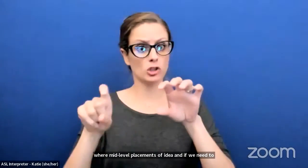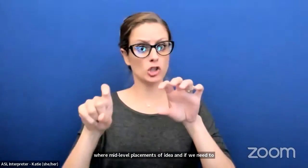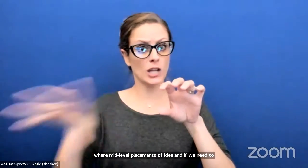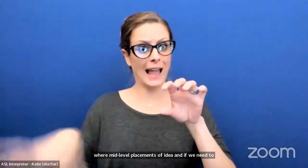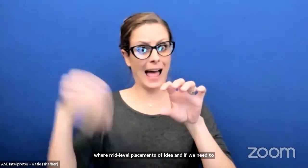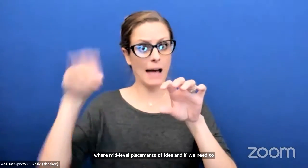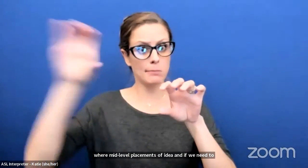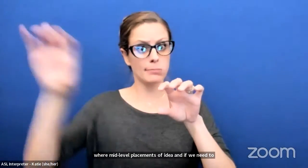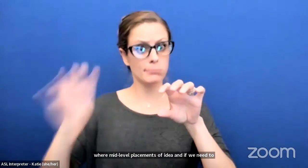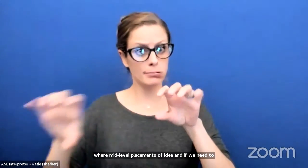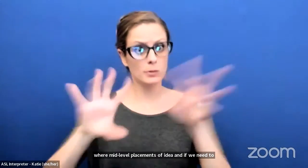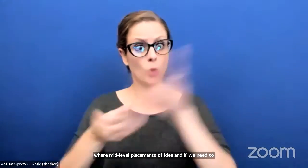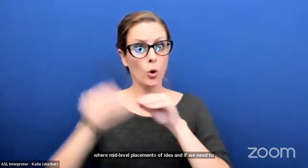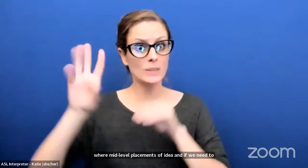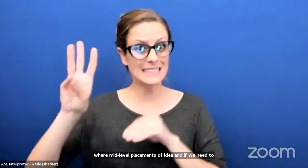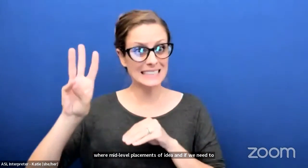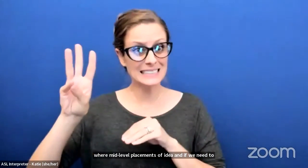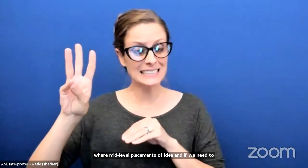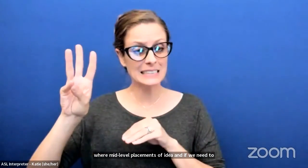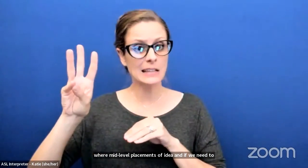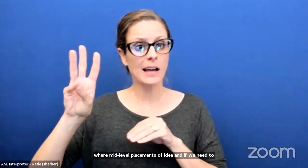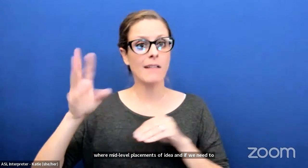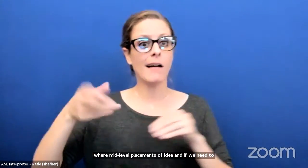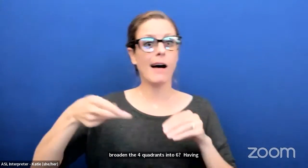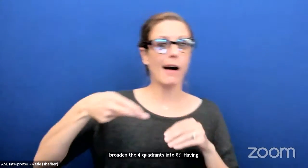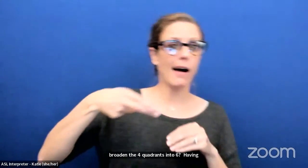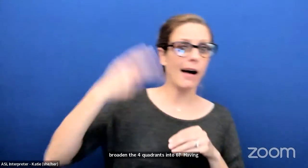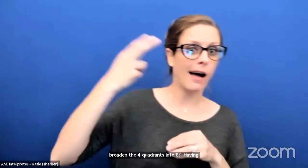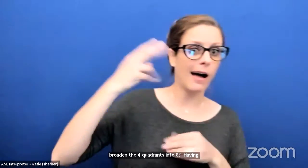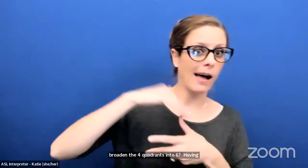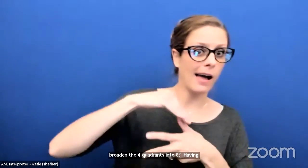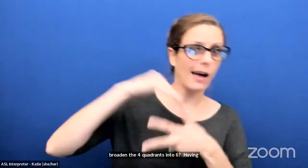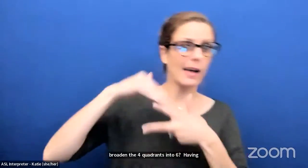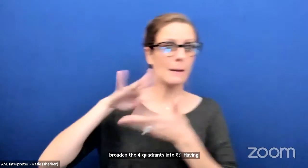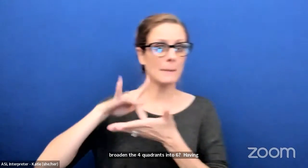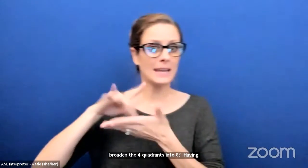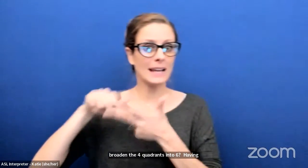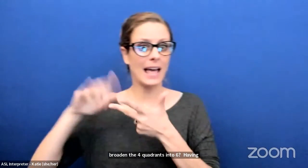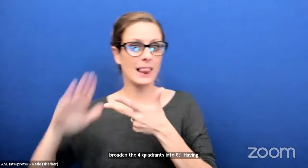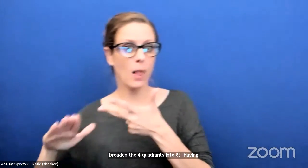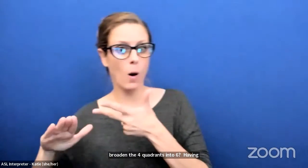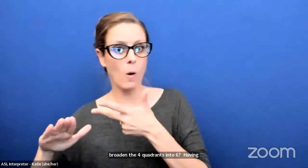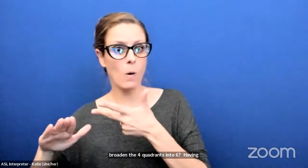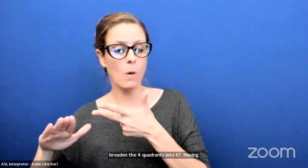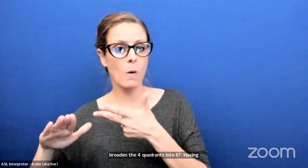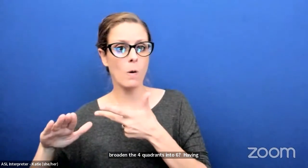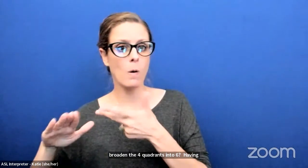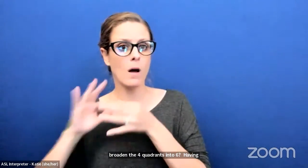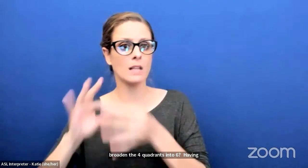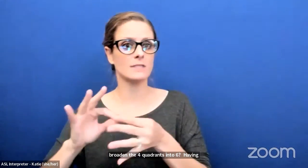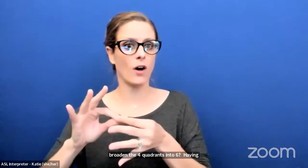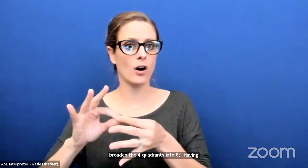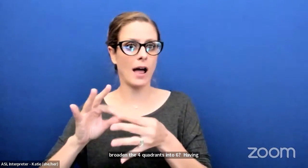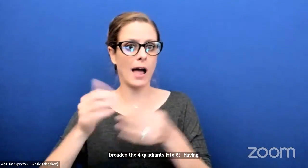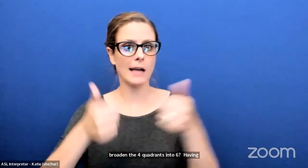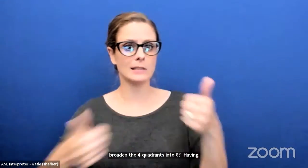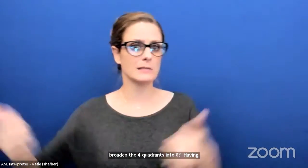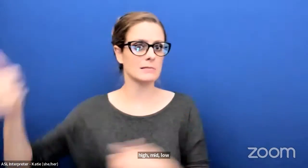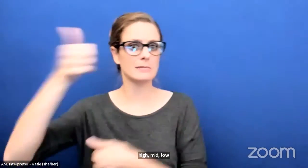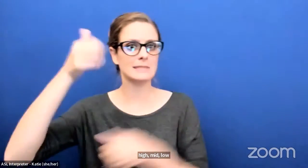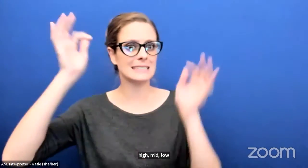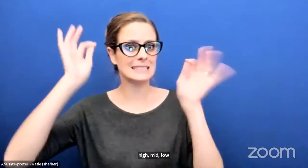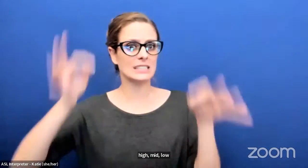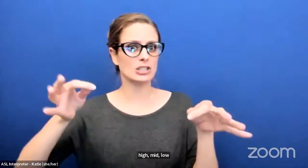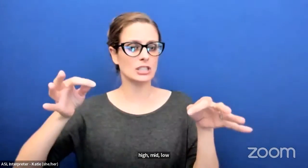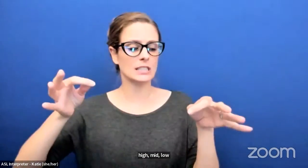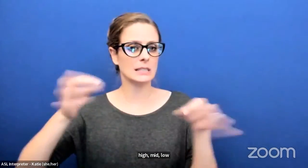high, mid, and then low, as far as the decision-making process? And then there